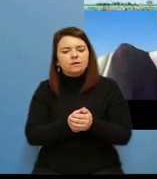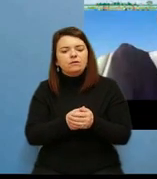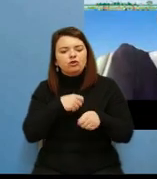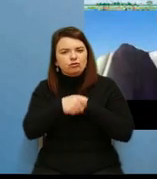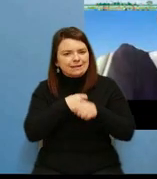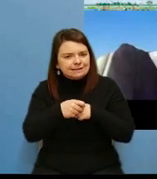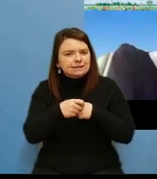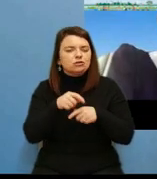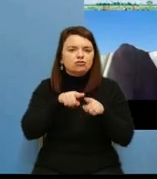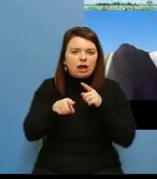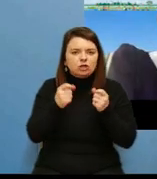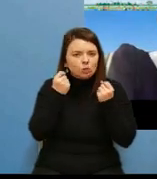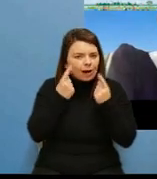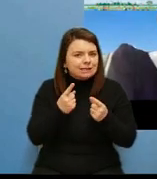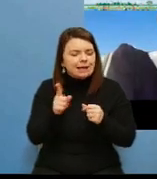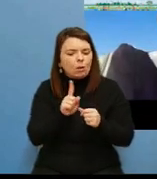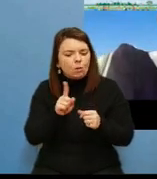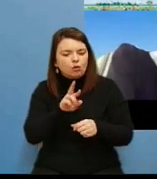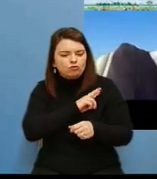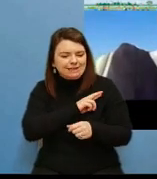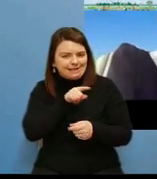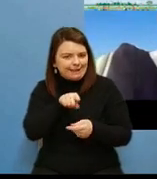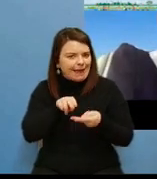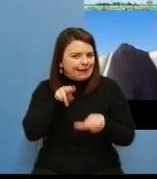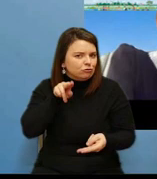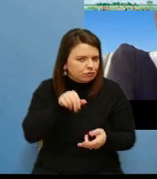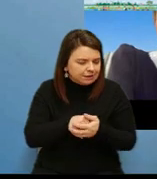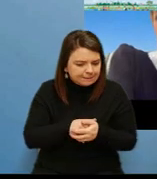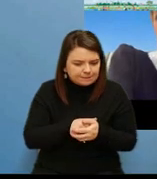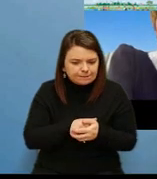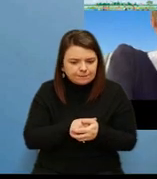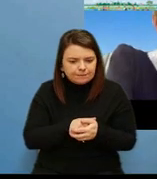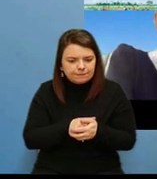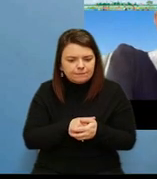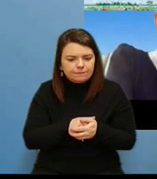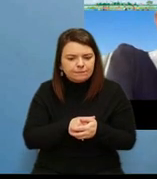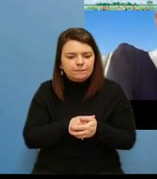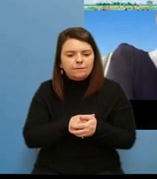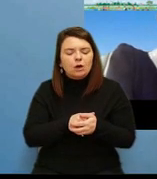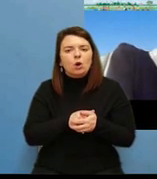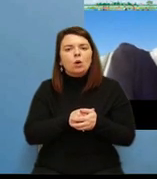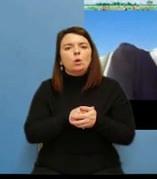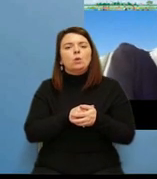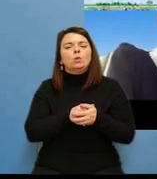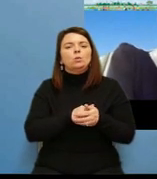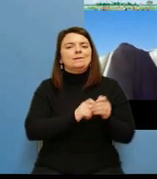costs. The dressings movement is currently being investigated to understand the underlying reasons for this